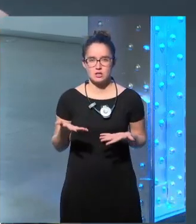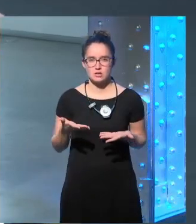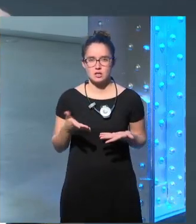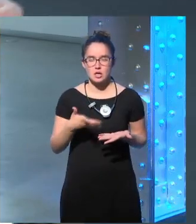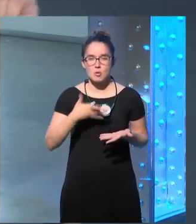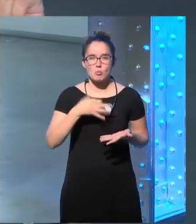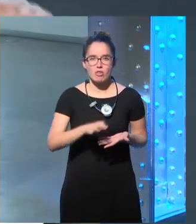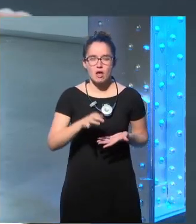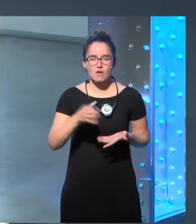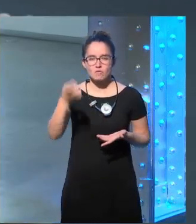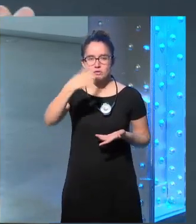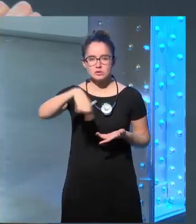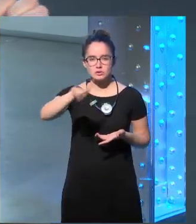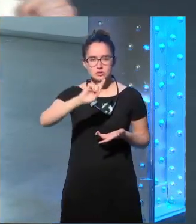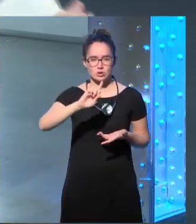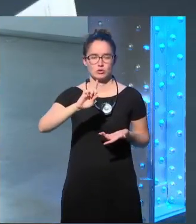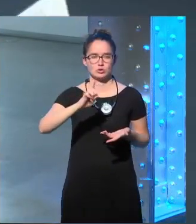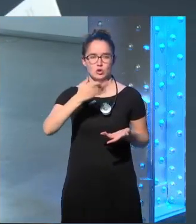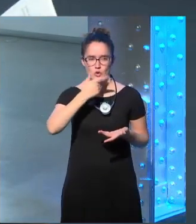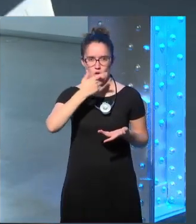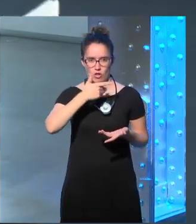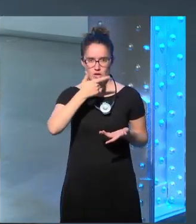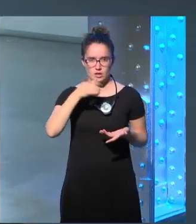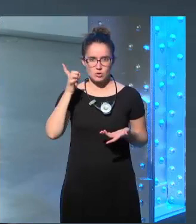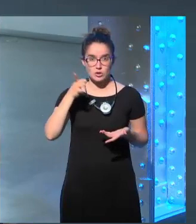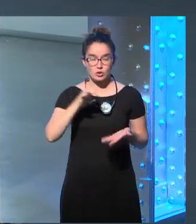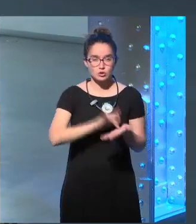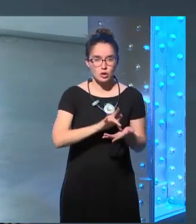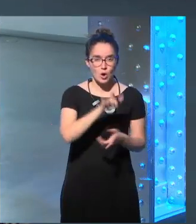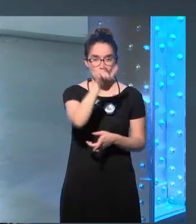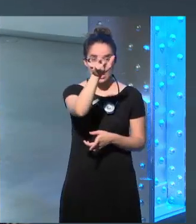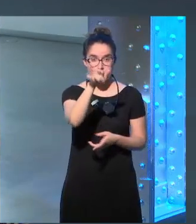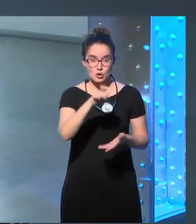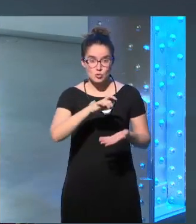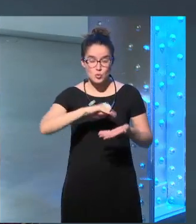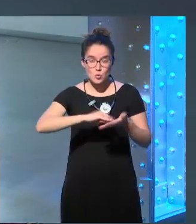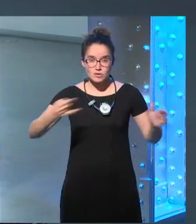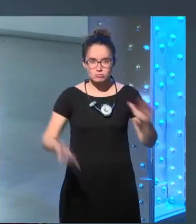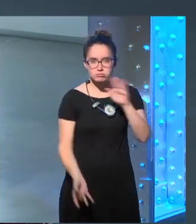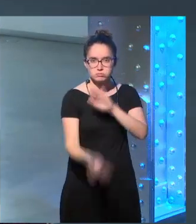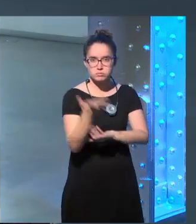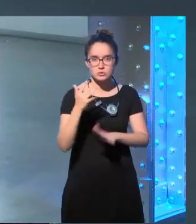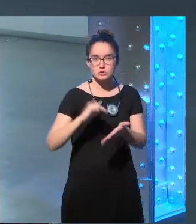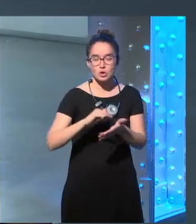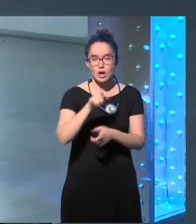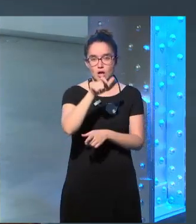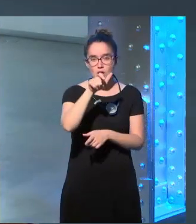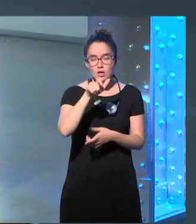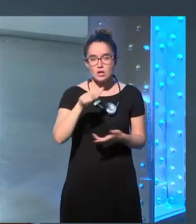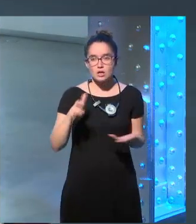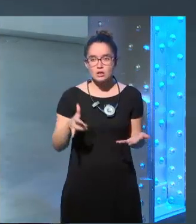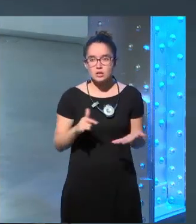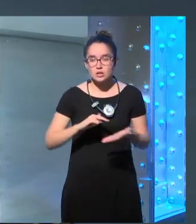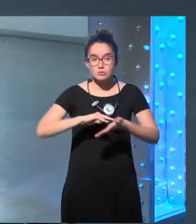wanted to say this to you. This is the hype cycle, which maybe some of you know. When a new technology comes